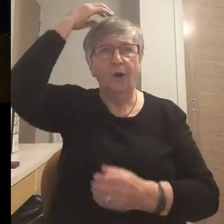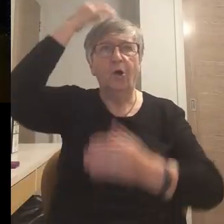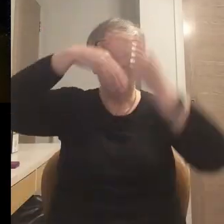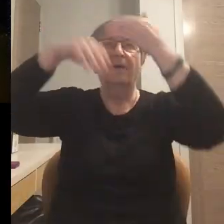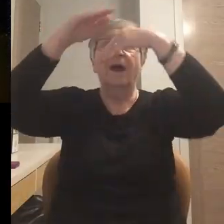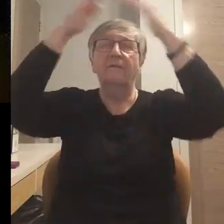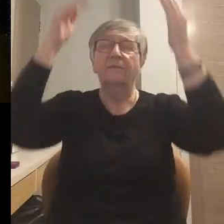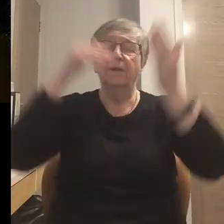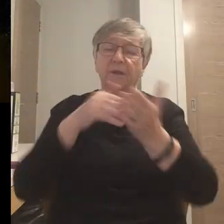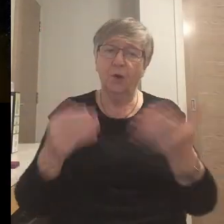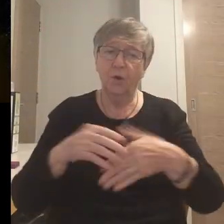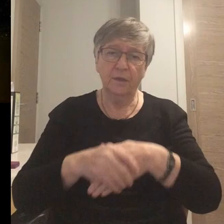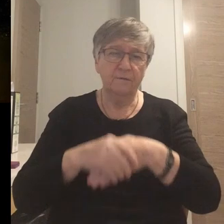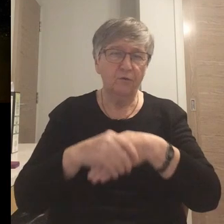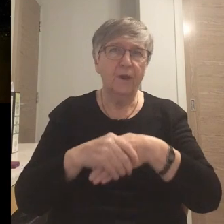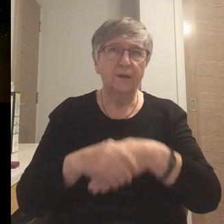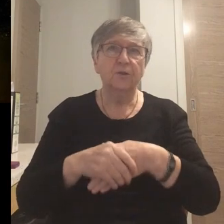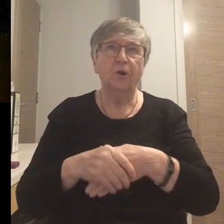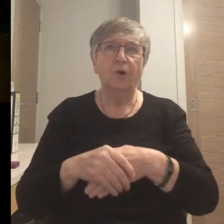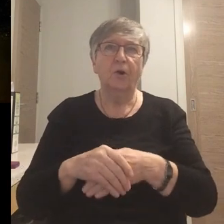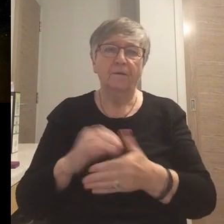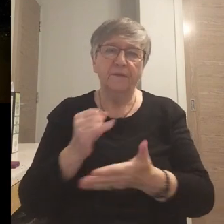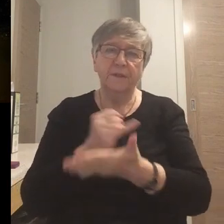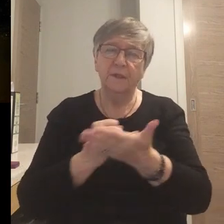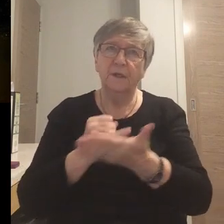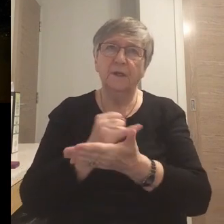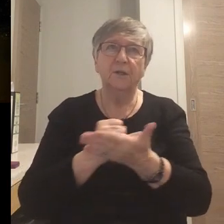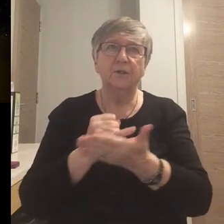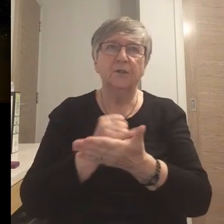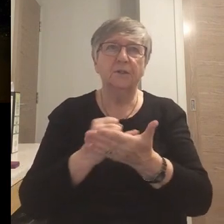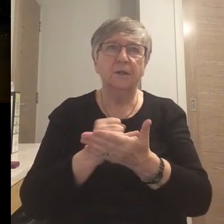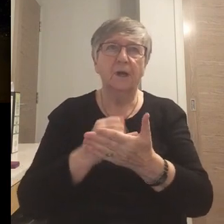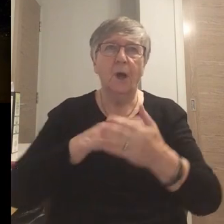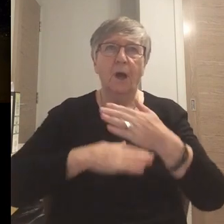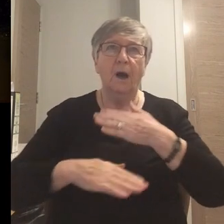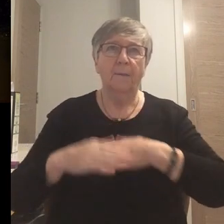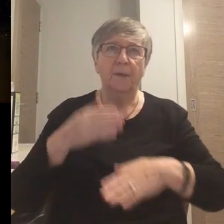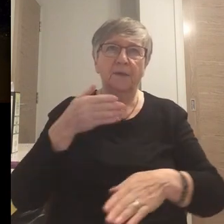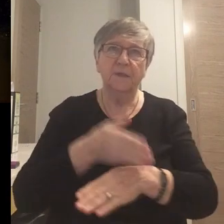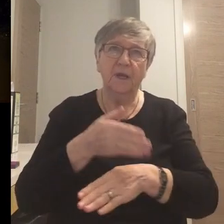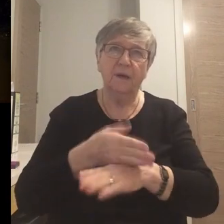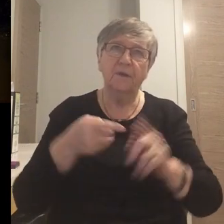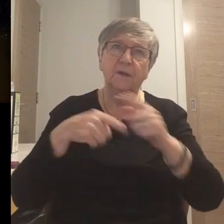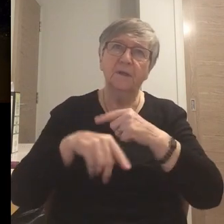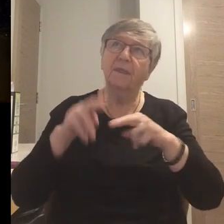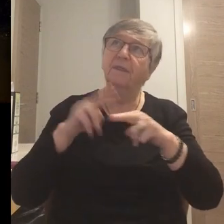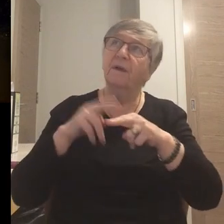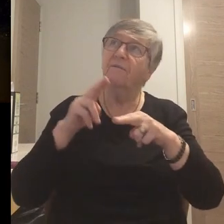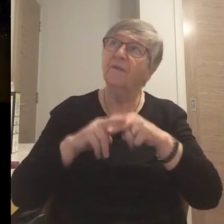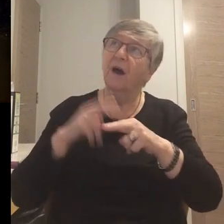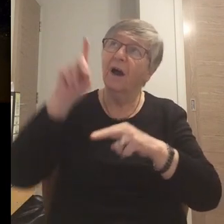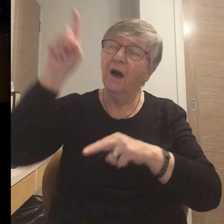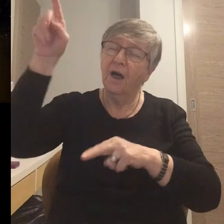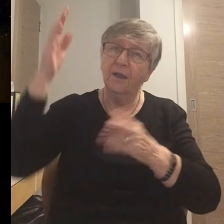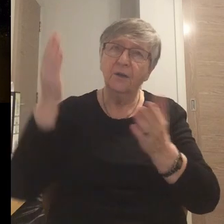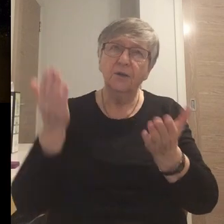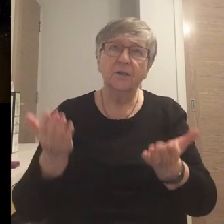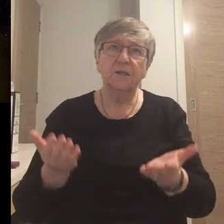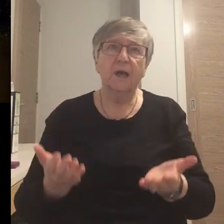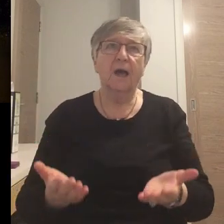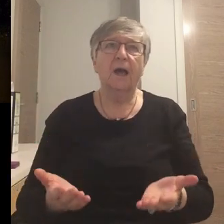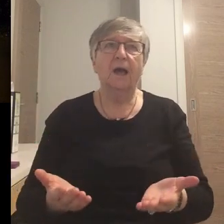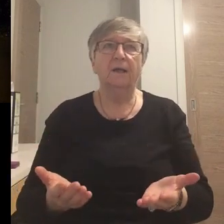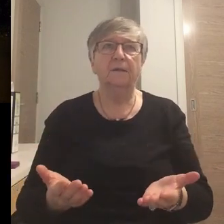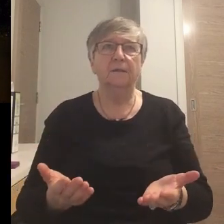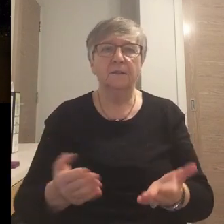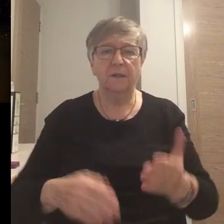King of heaven, now the friend of sinners, humble servants in the